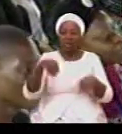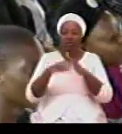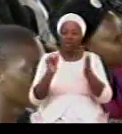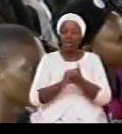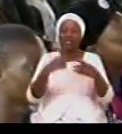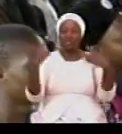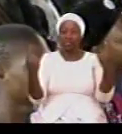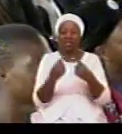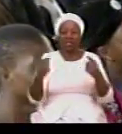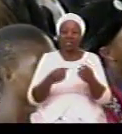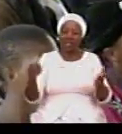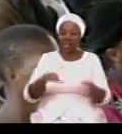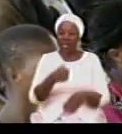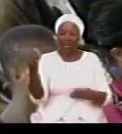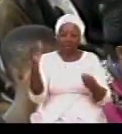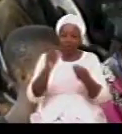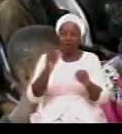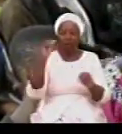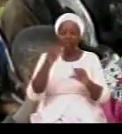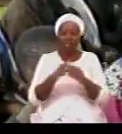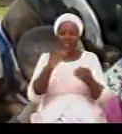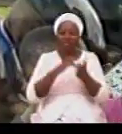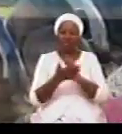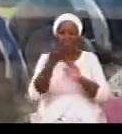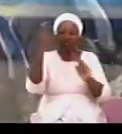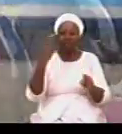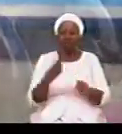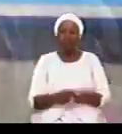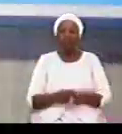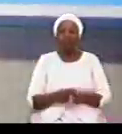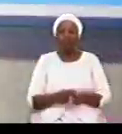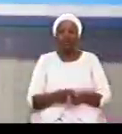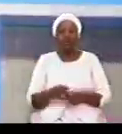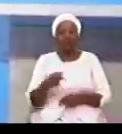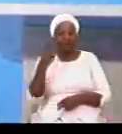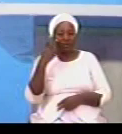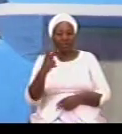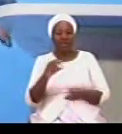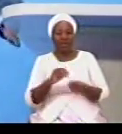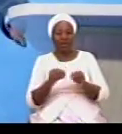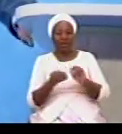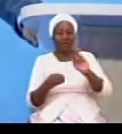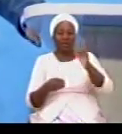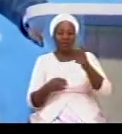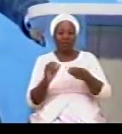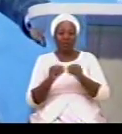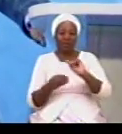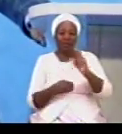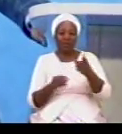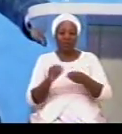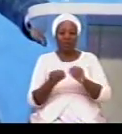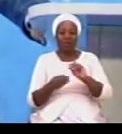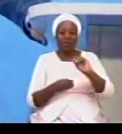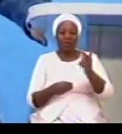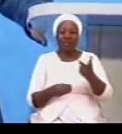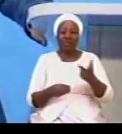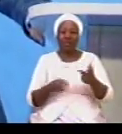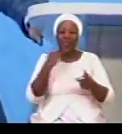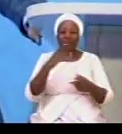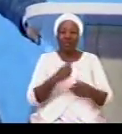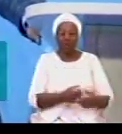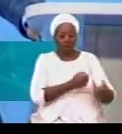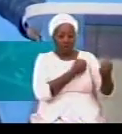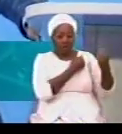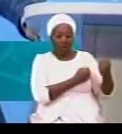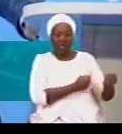name. When you keep at number three here, number three is the confident prayer of the godly